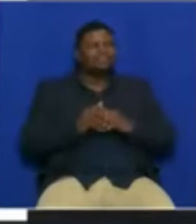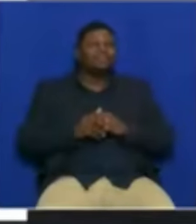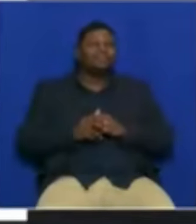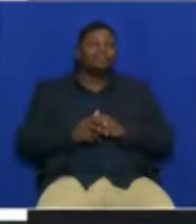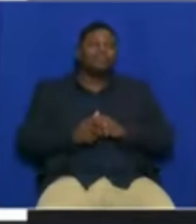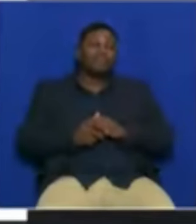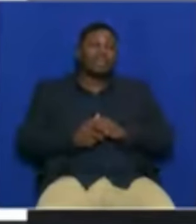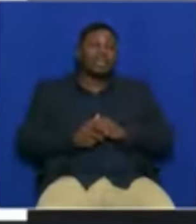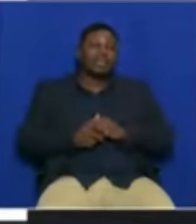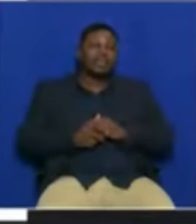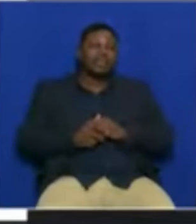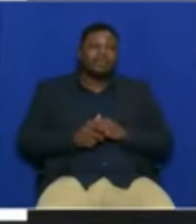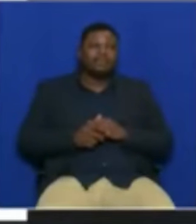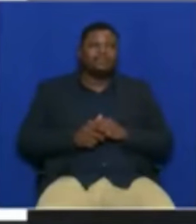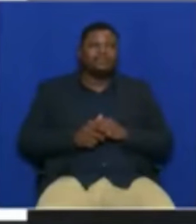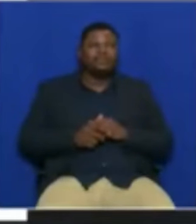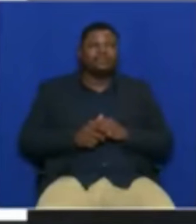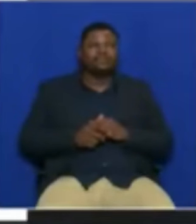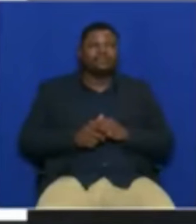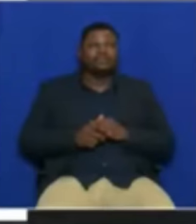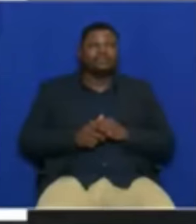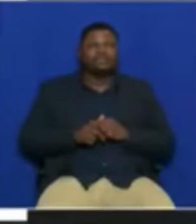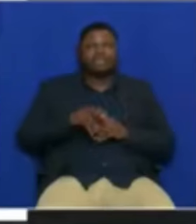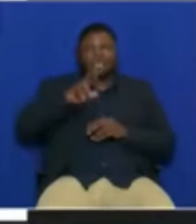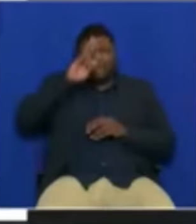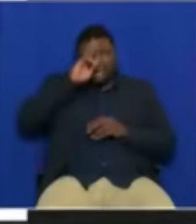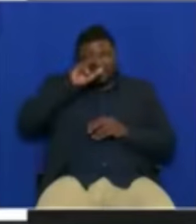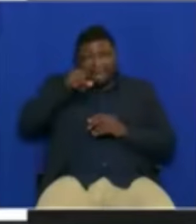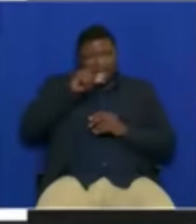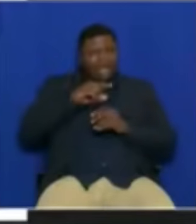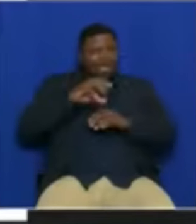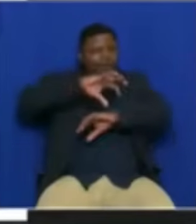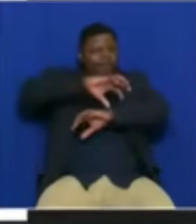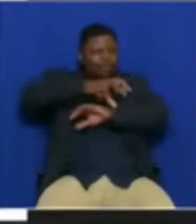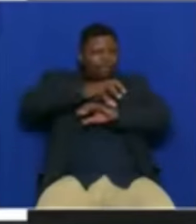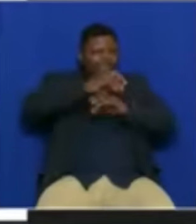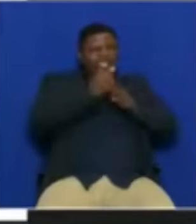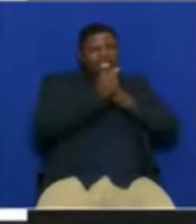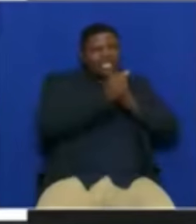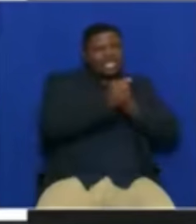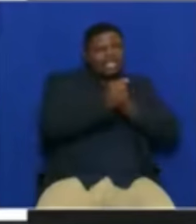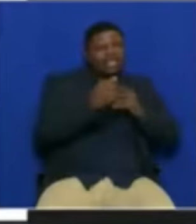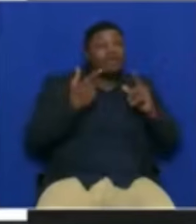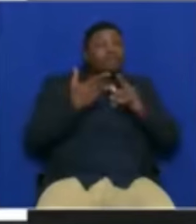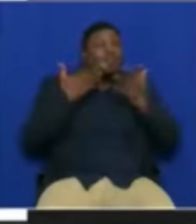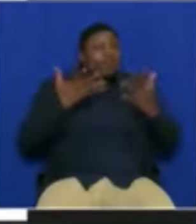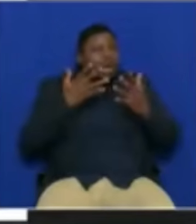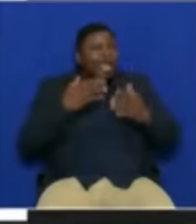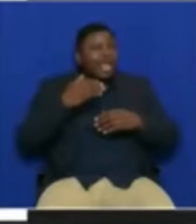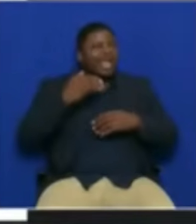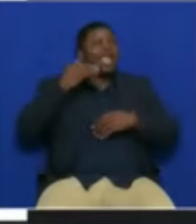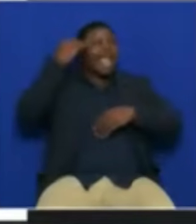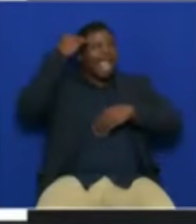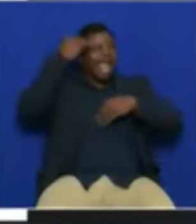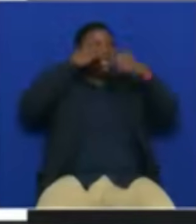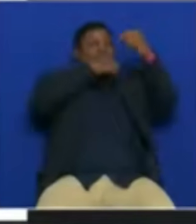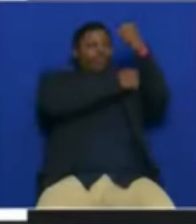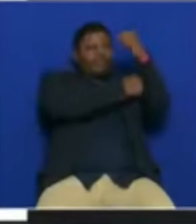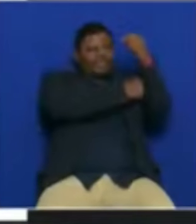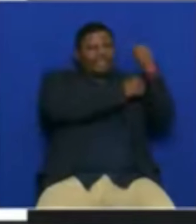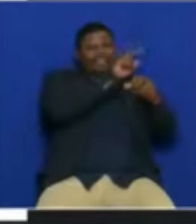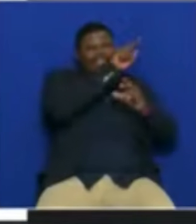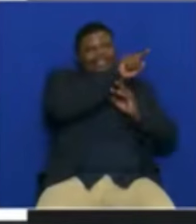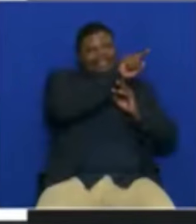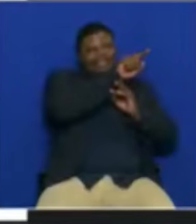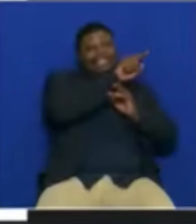Yes. including General Khan, who's at head office. So we're talking about provincial heads, including General Khan, who's at head